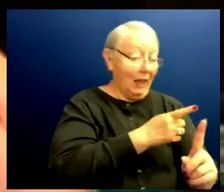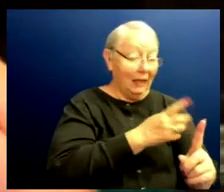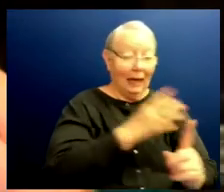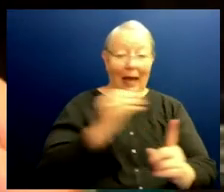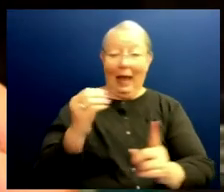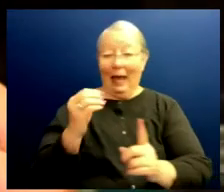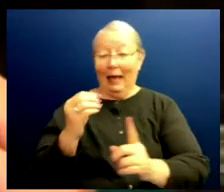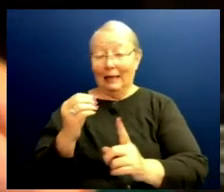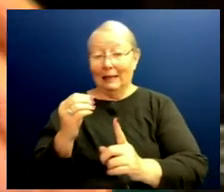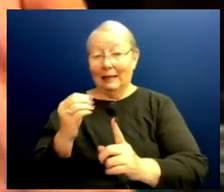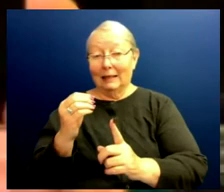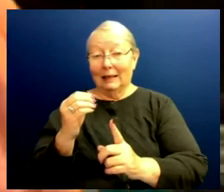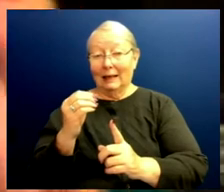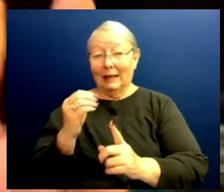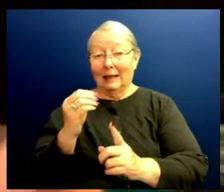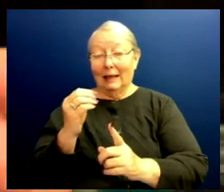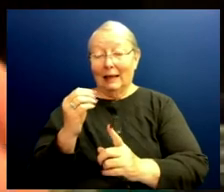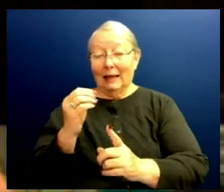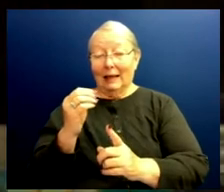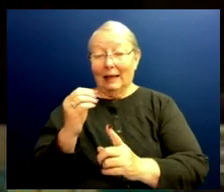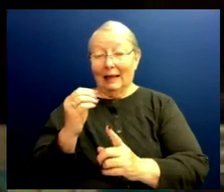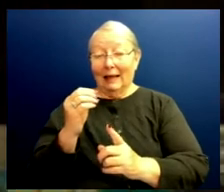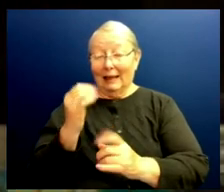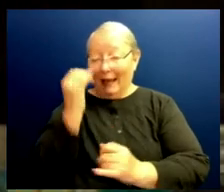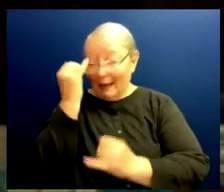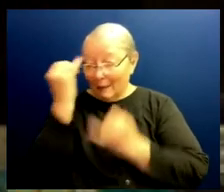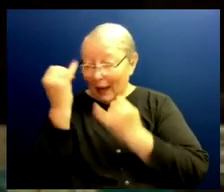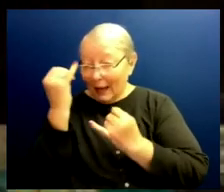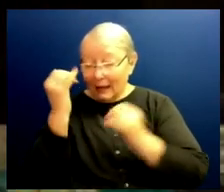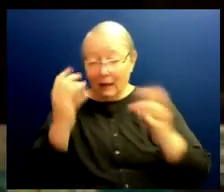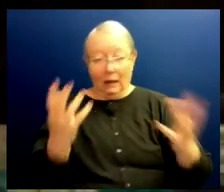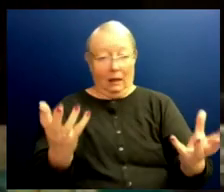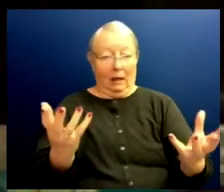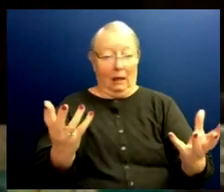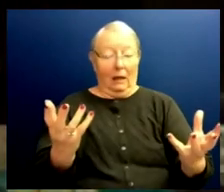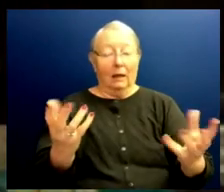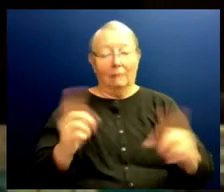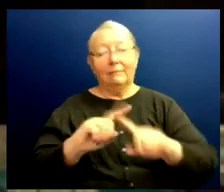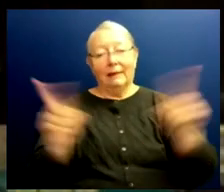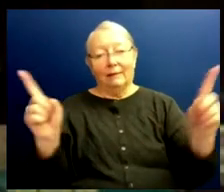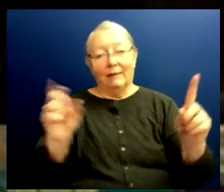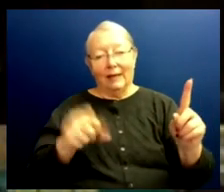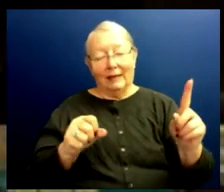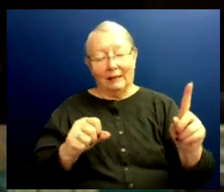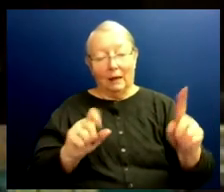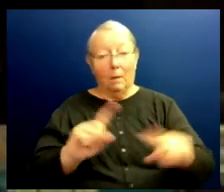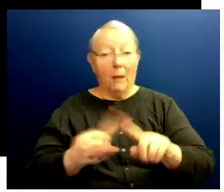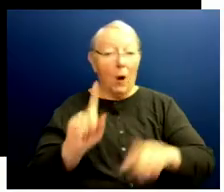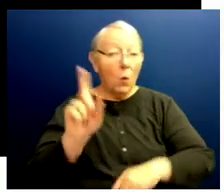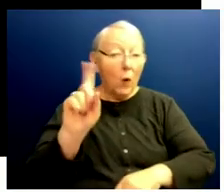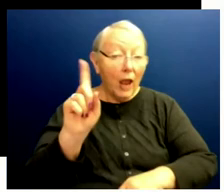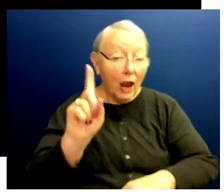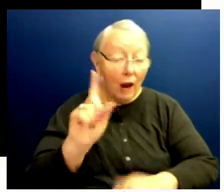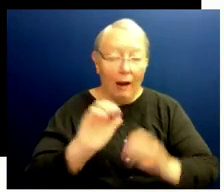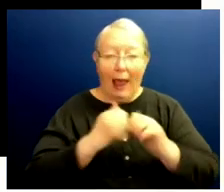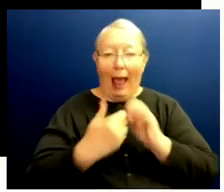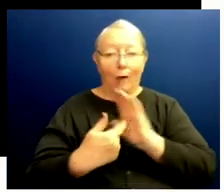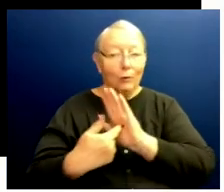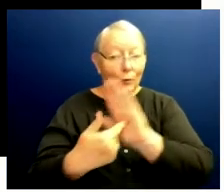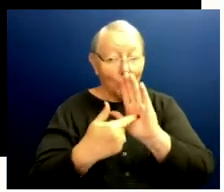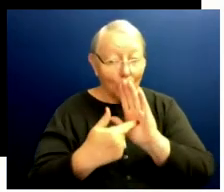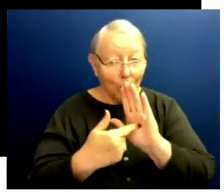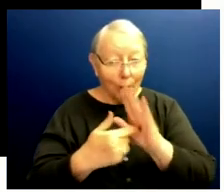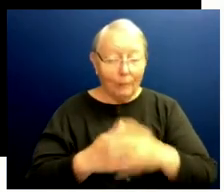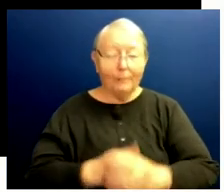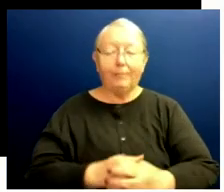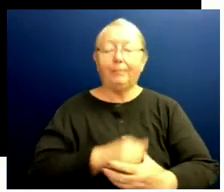exactly where that is and how to represent it. So we've had several viewers